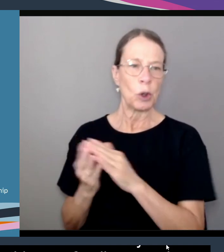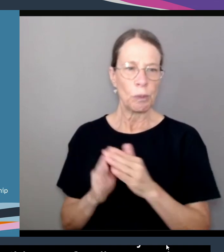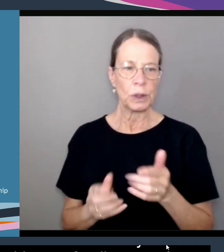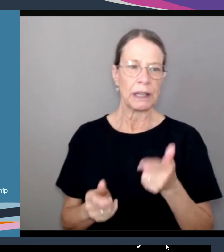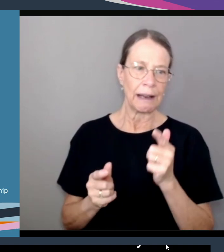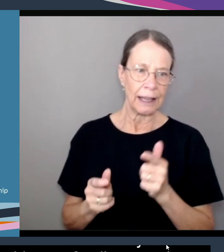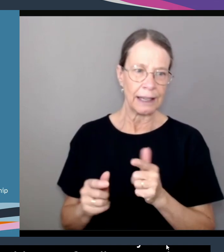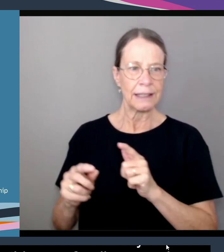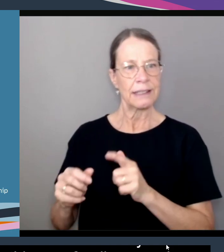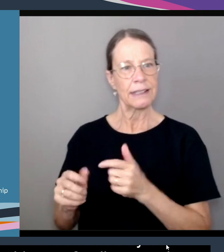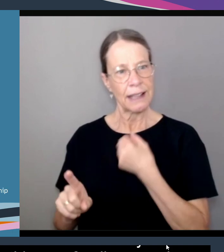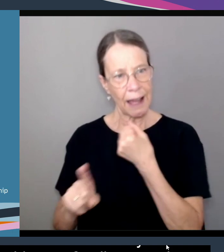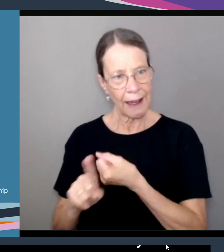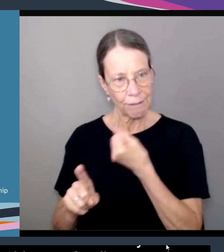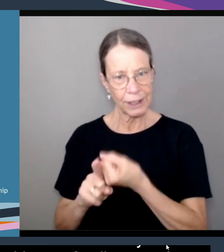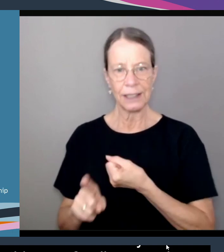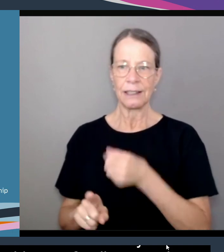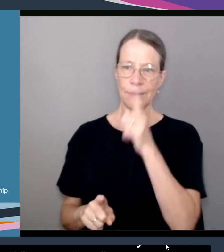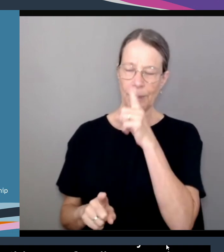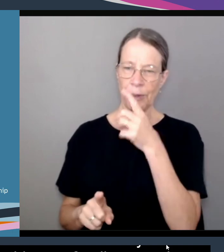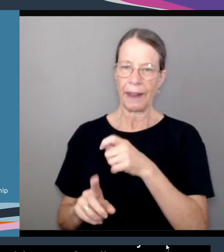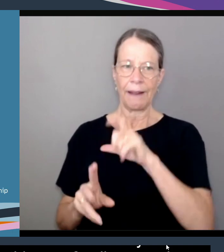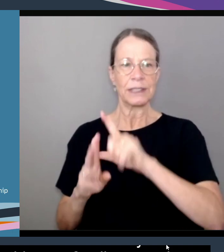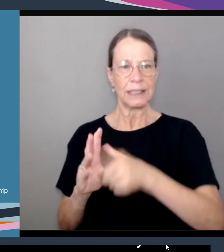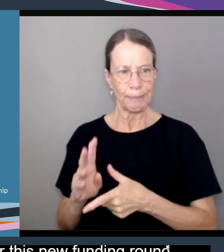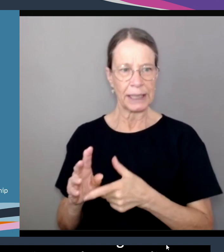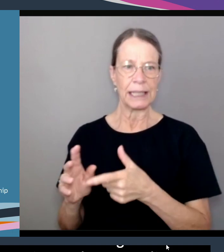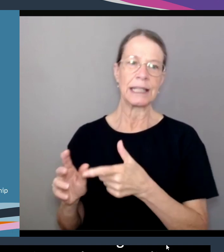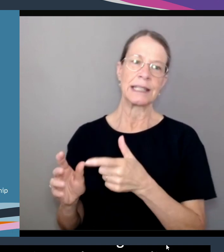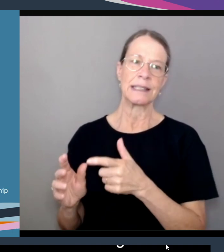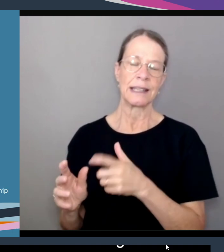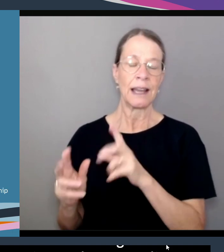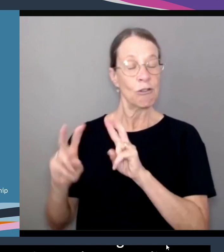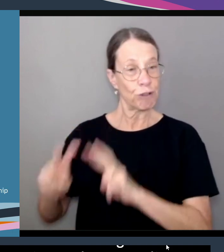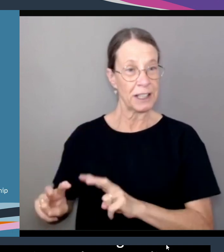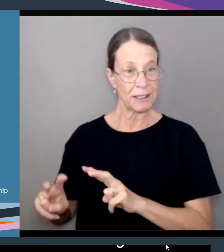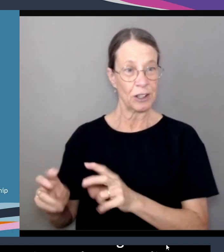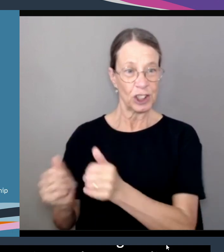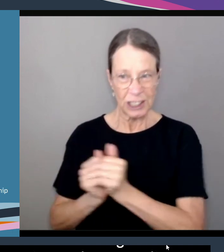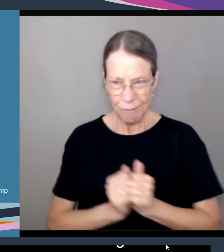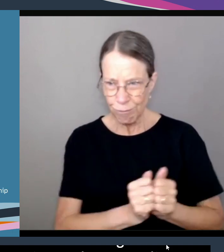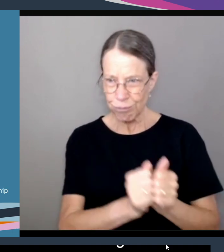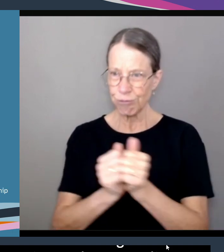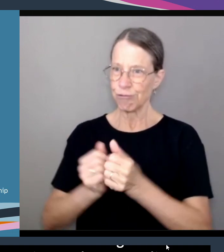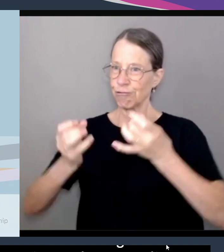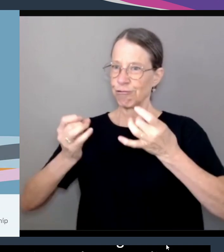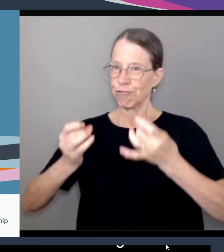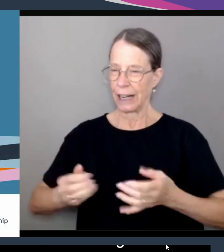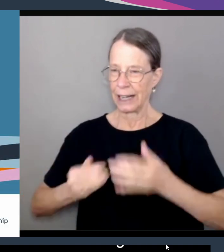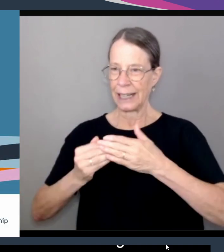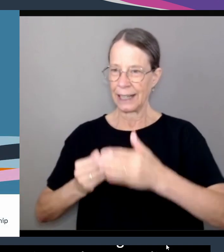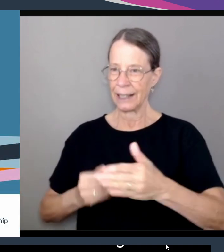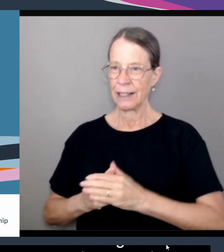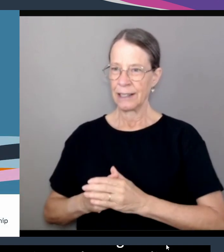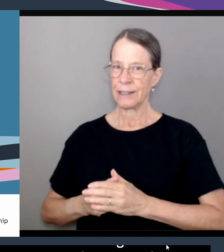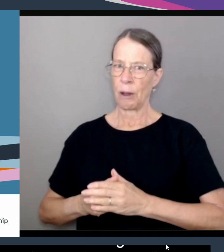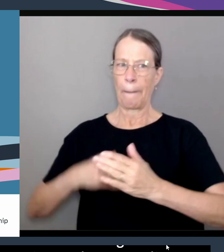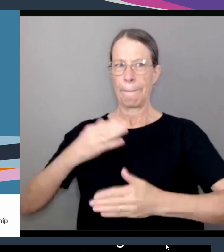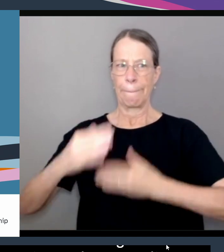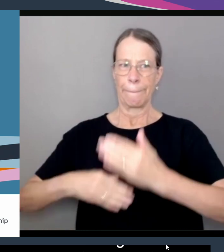wave of disability research. The momentum is building, and this is just the beginning.